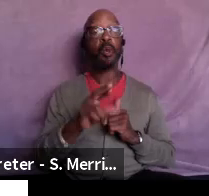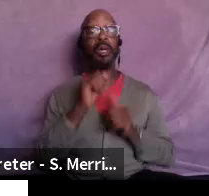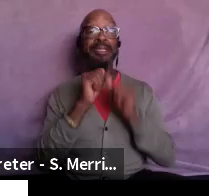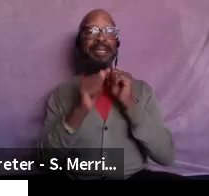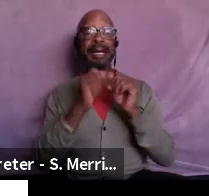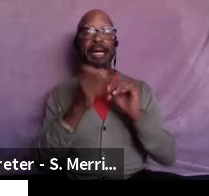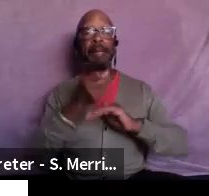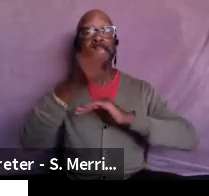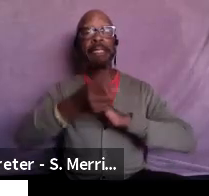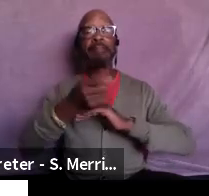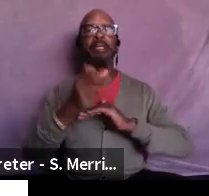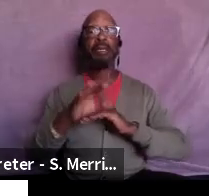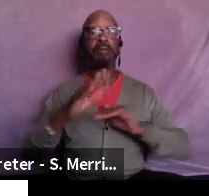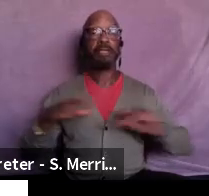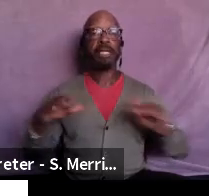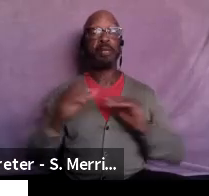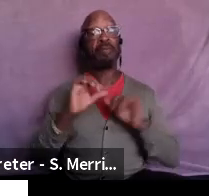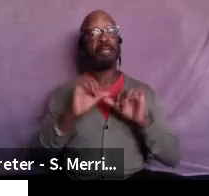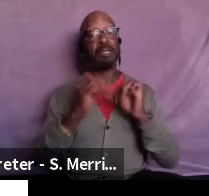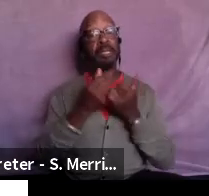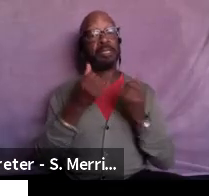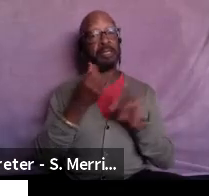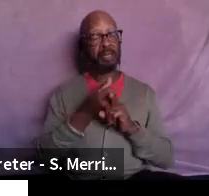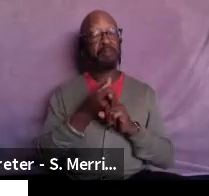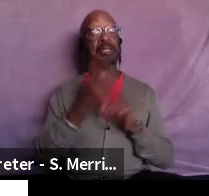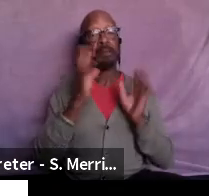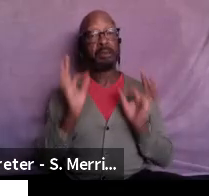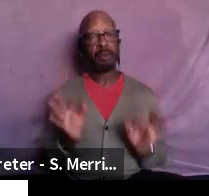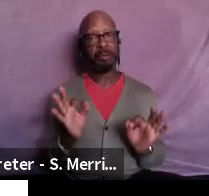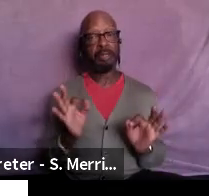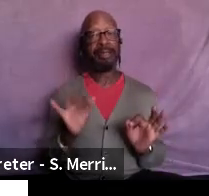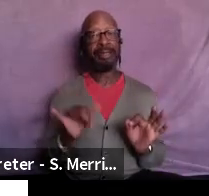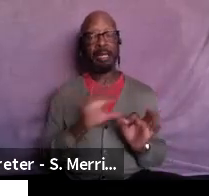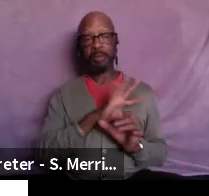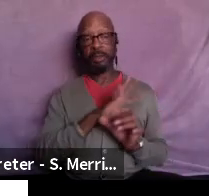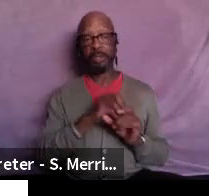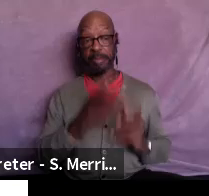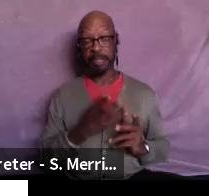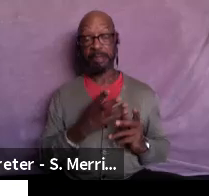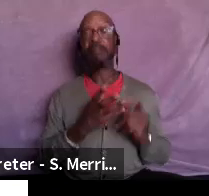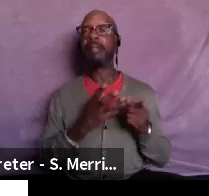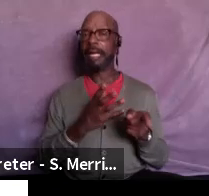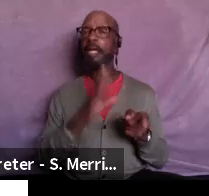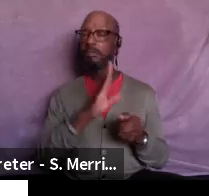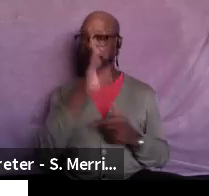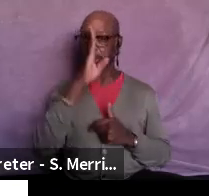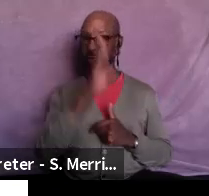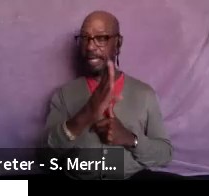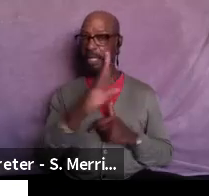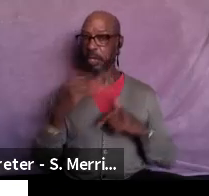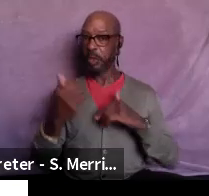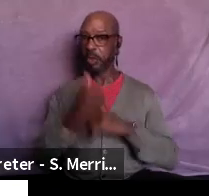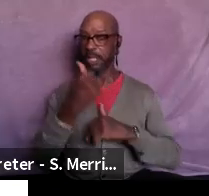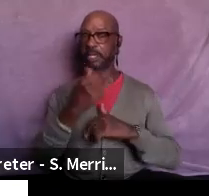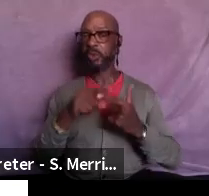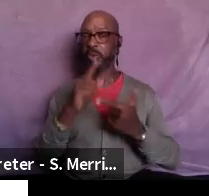of a child if the agency determines that the participant represents a direct threat to the safety of the child, but